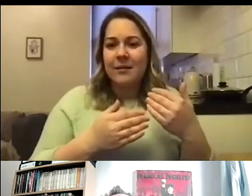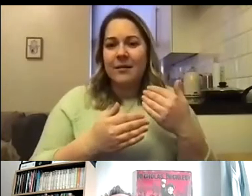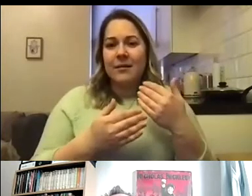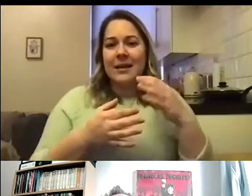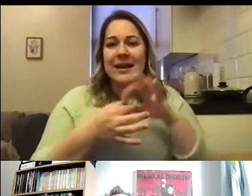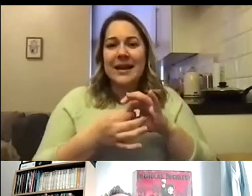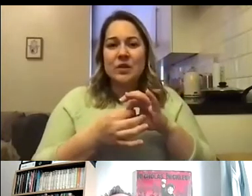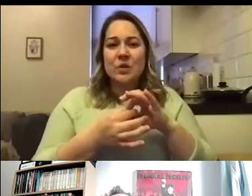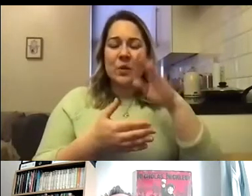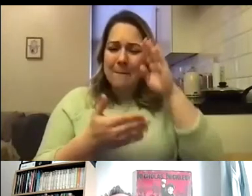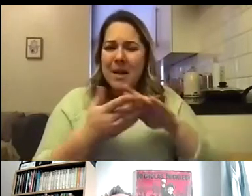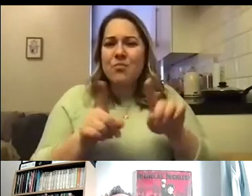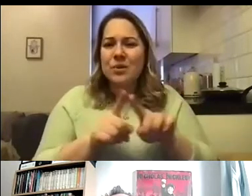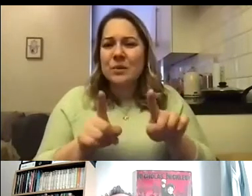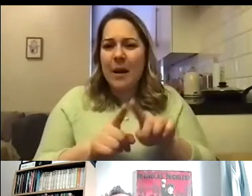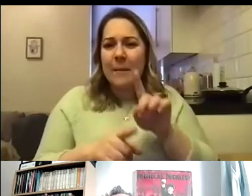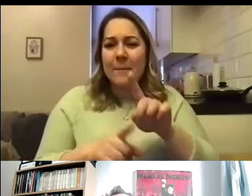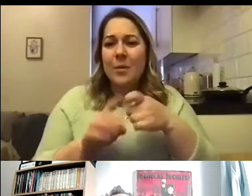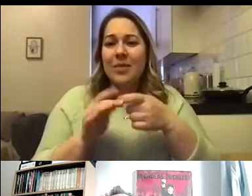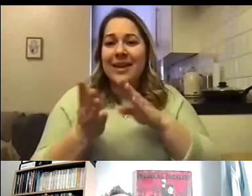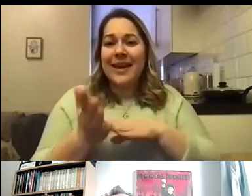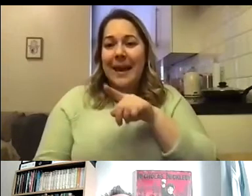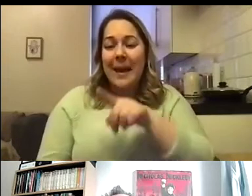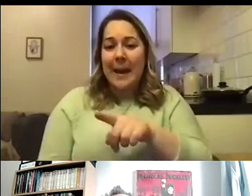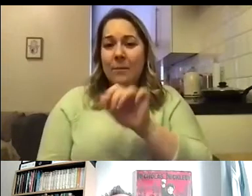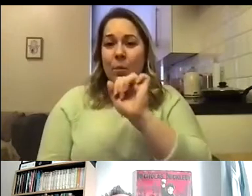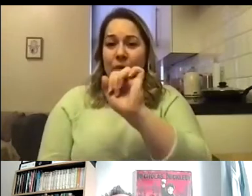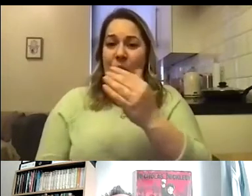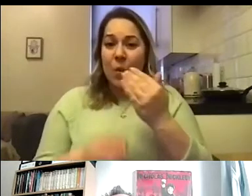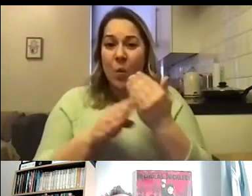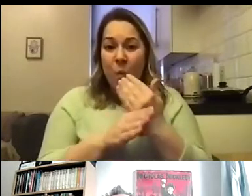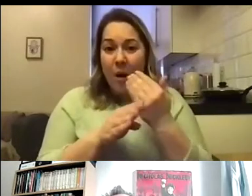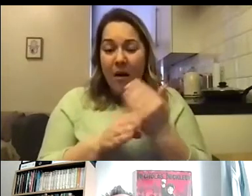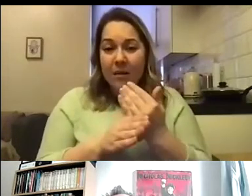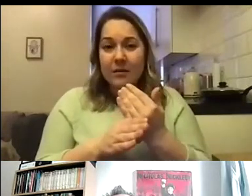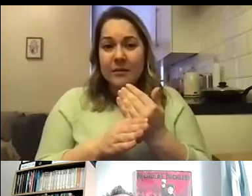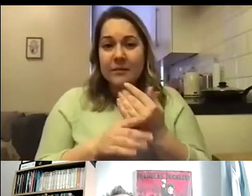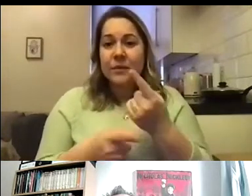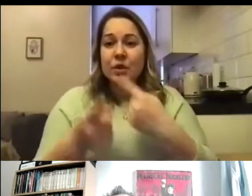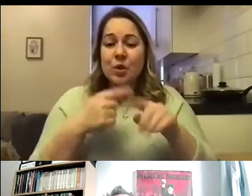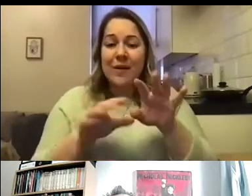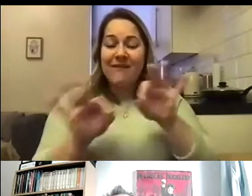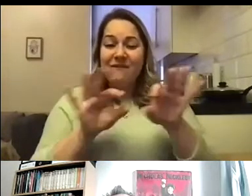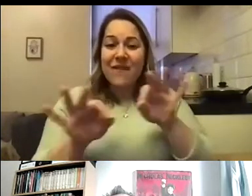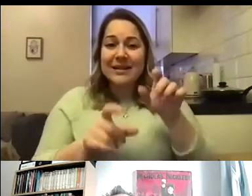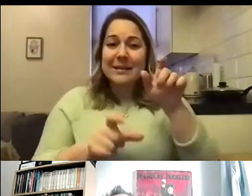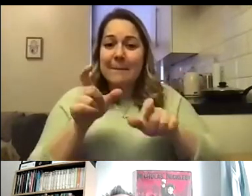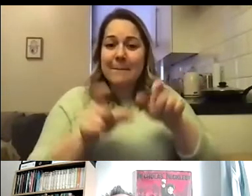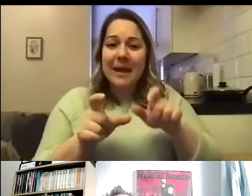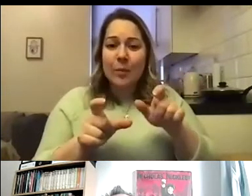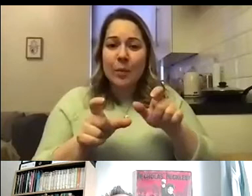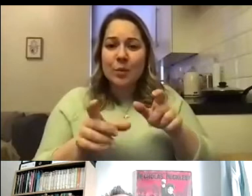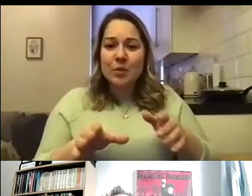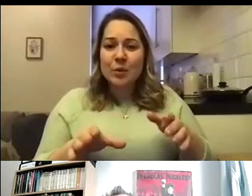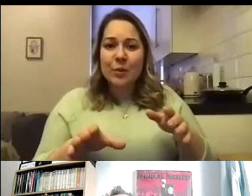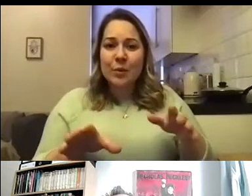but I think what's so lovely with your work, Kim, is that you're inviting people to fill those gaps in the